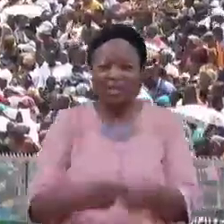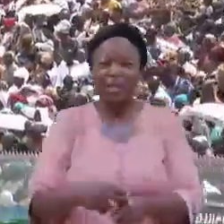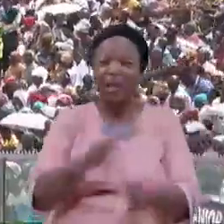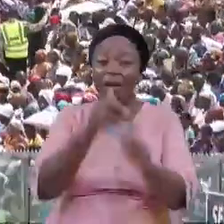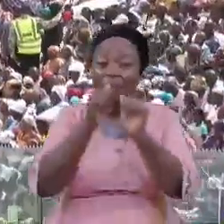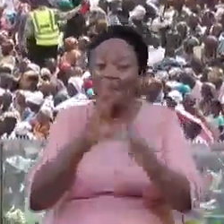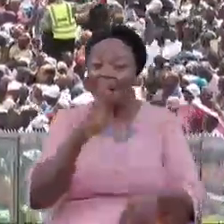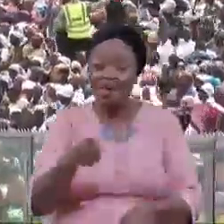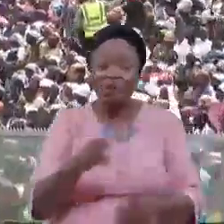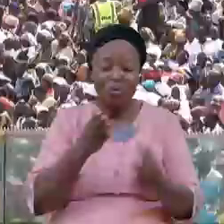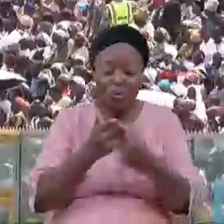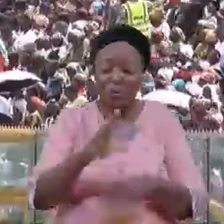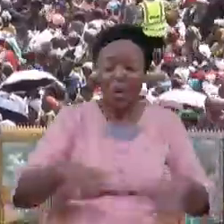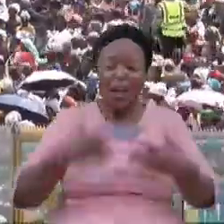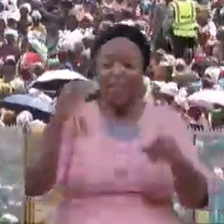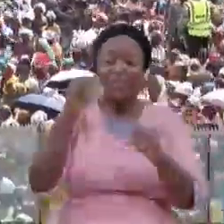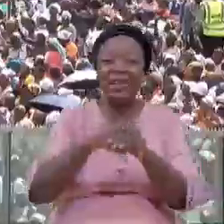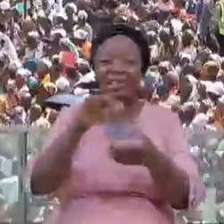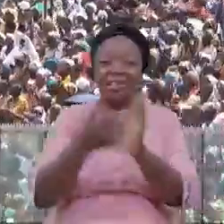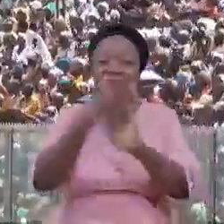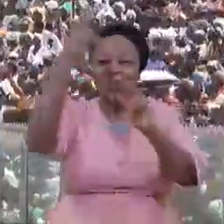in Jesus' name.